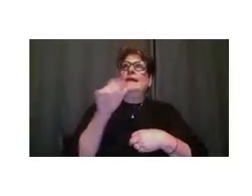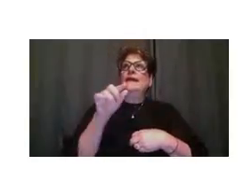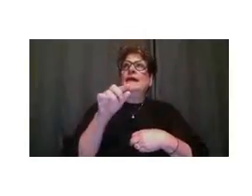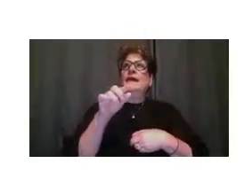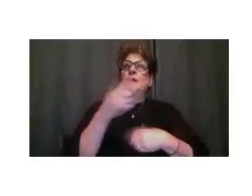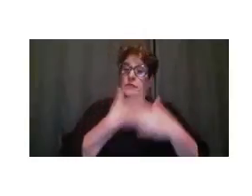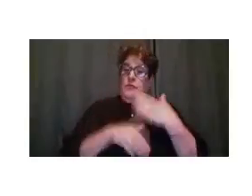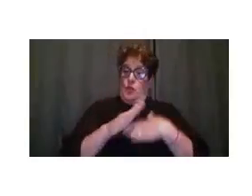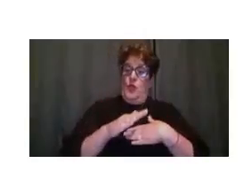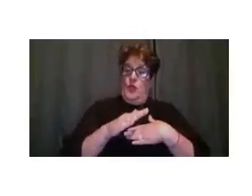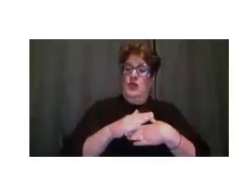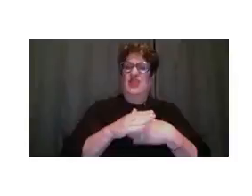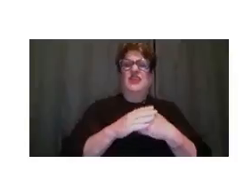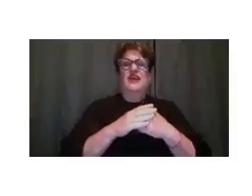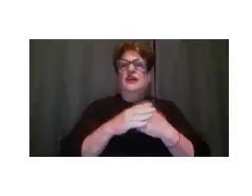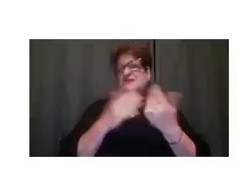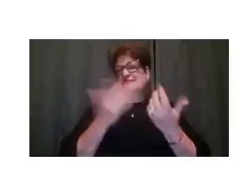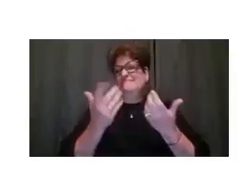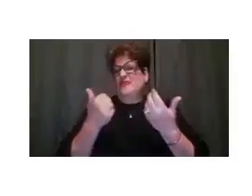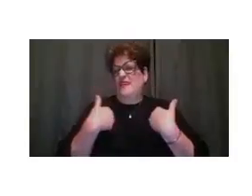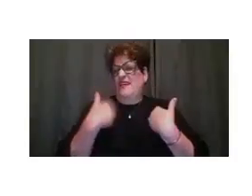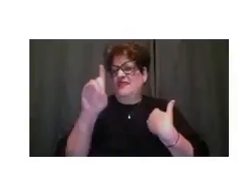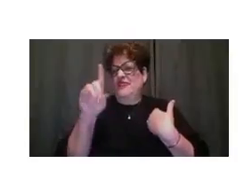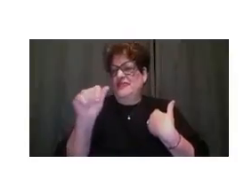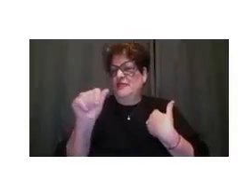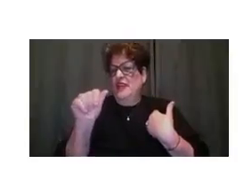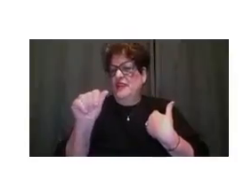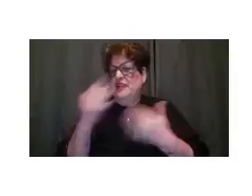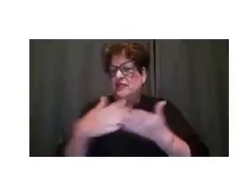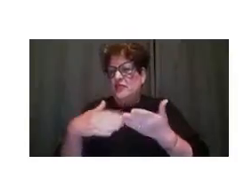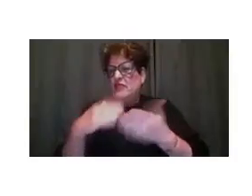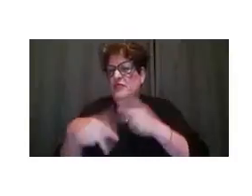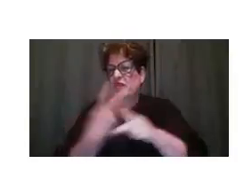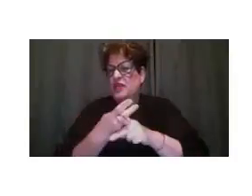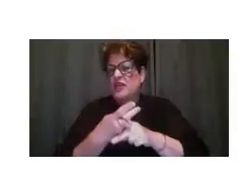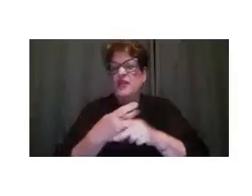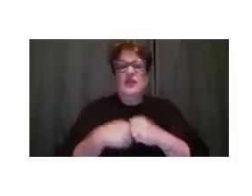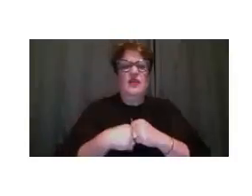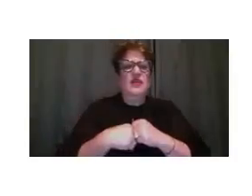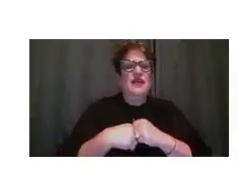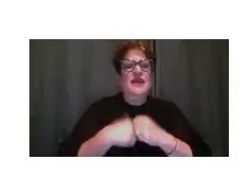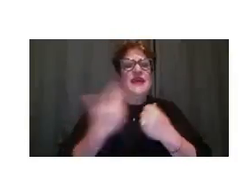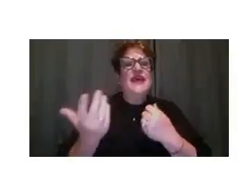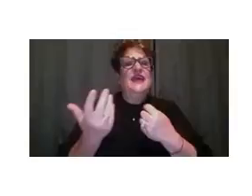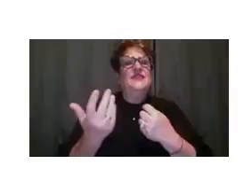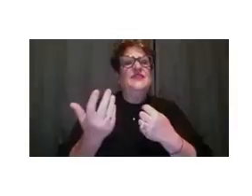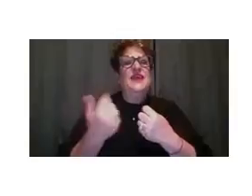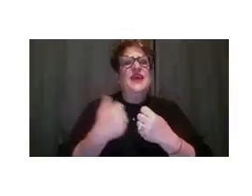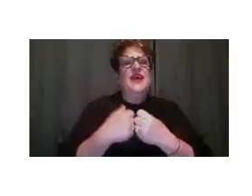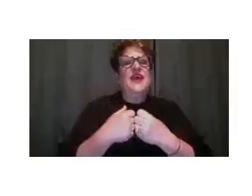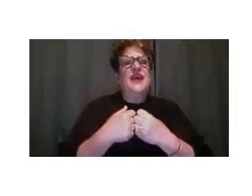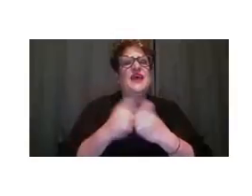born with disabilities, it's already a given